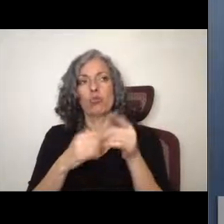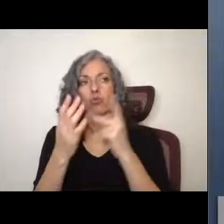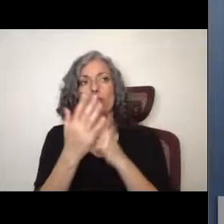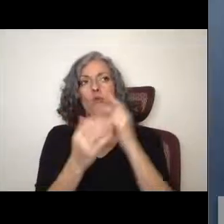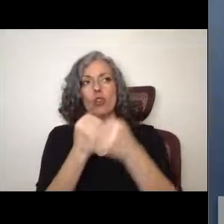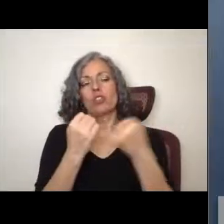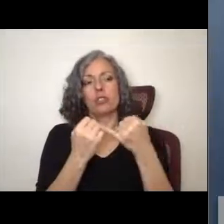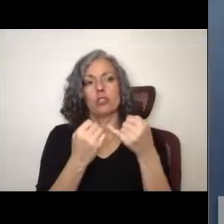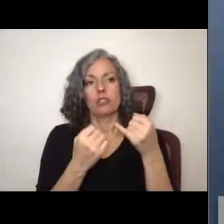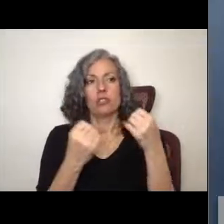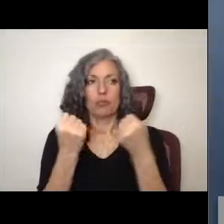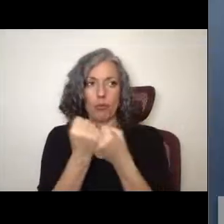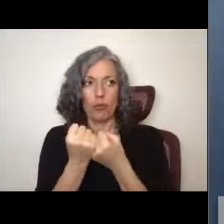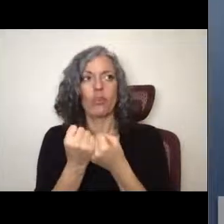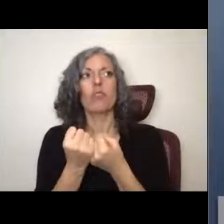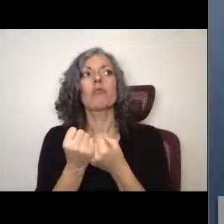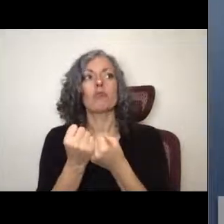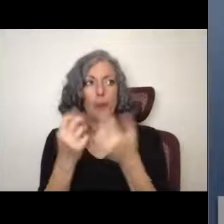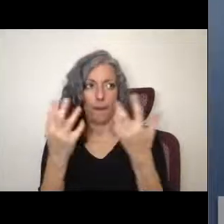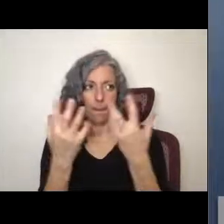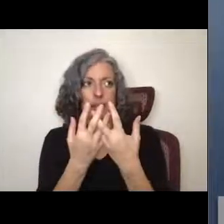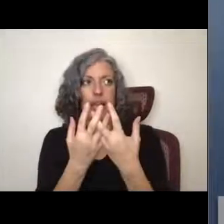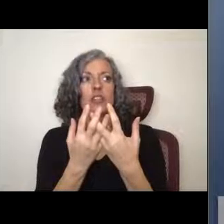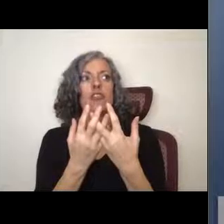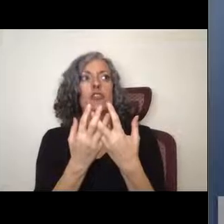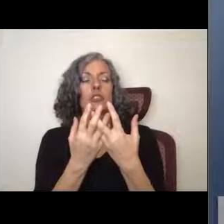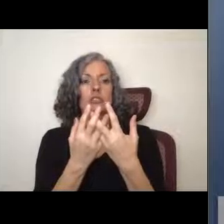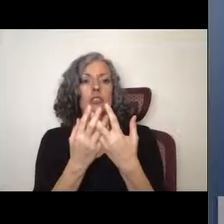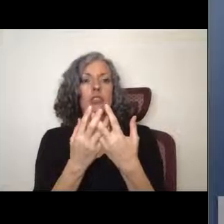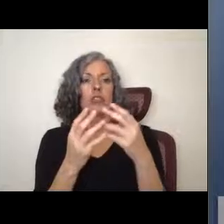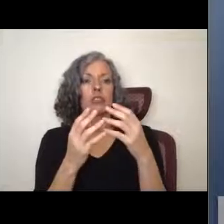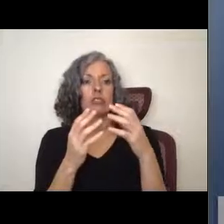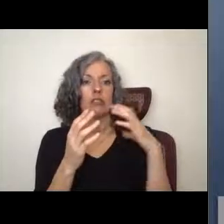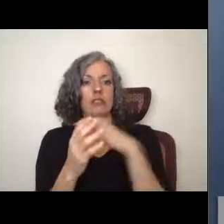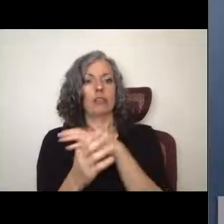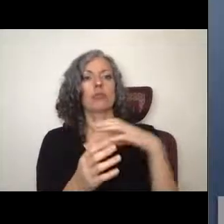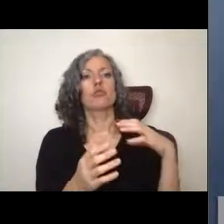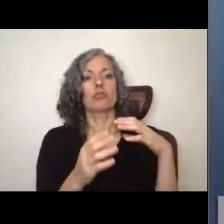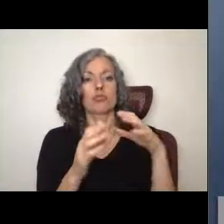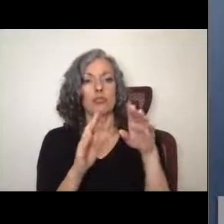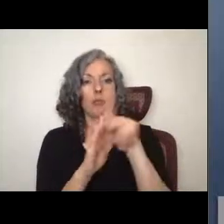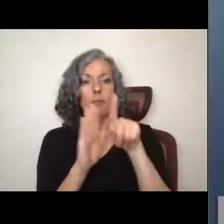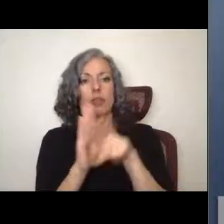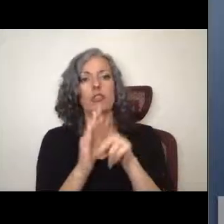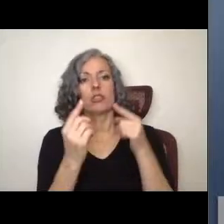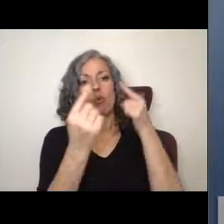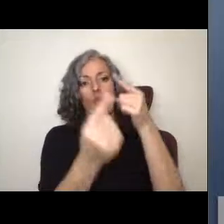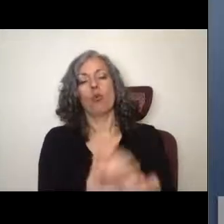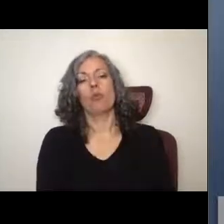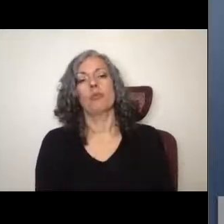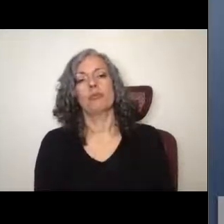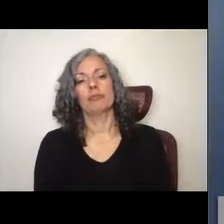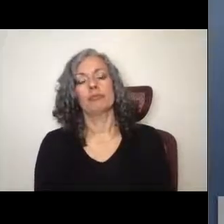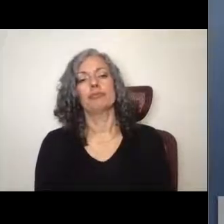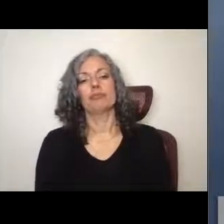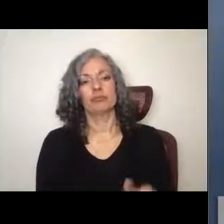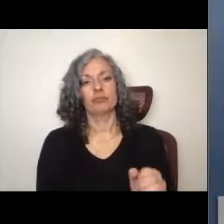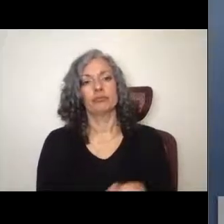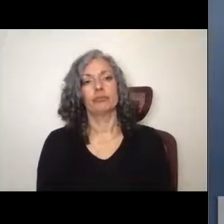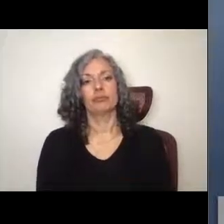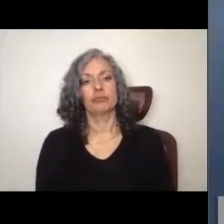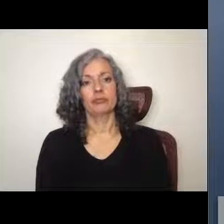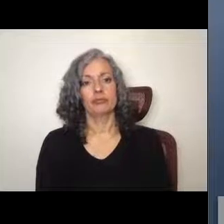Commission supports are consistent with the Commission's policy goals. Staff recommends approval of the attached policy. Okay. Public comment?